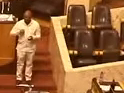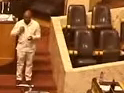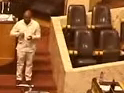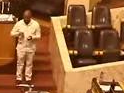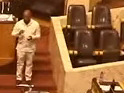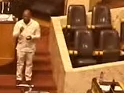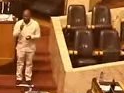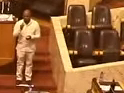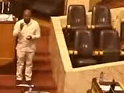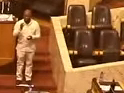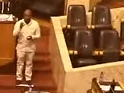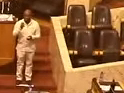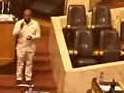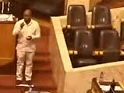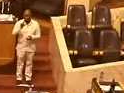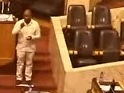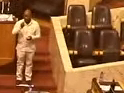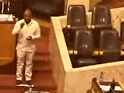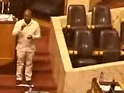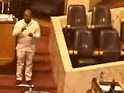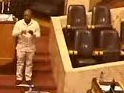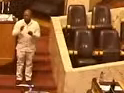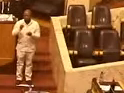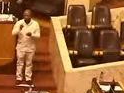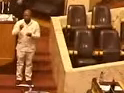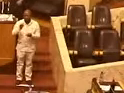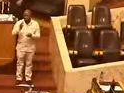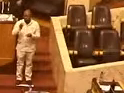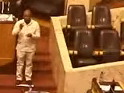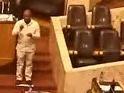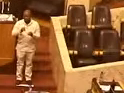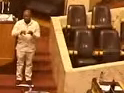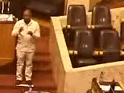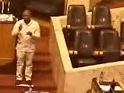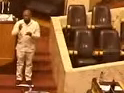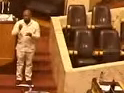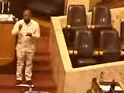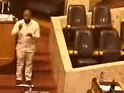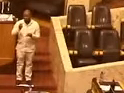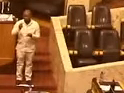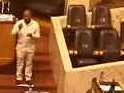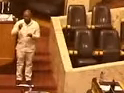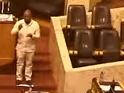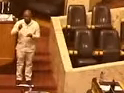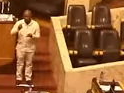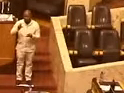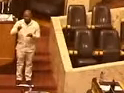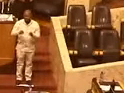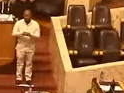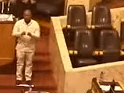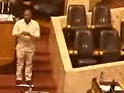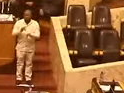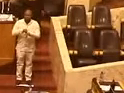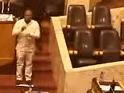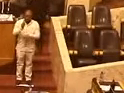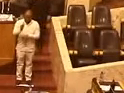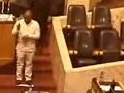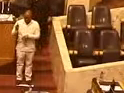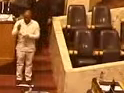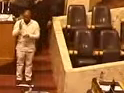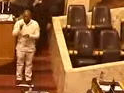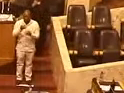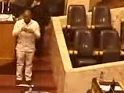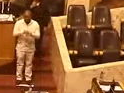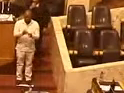your Khetleng, Madibeng, Moretele, Moses Kotane, and Rustenburg, and in Dr. Kenneth Kaunda. It will be implemented in